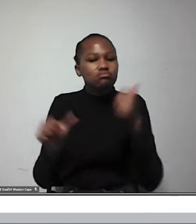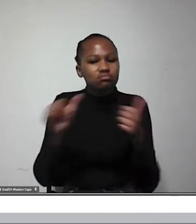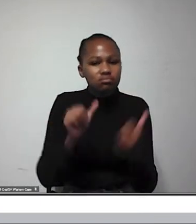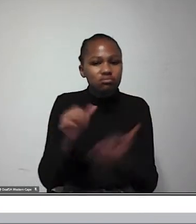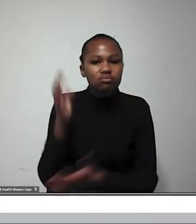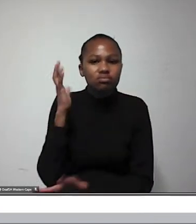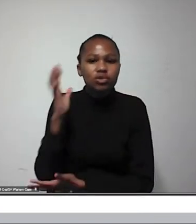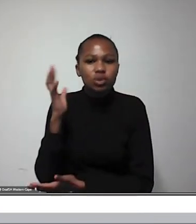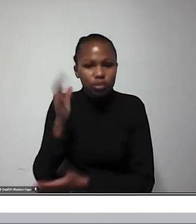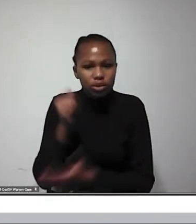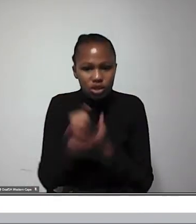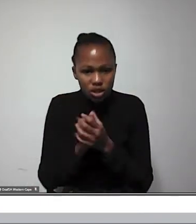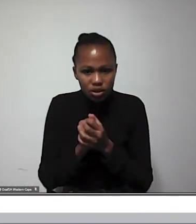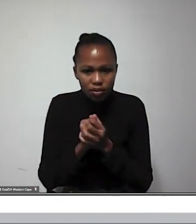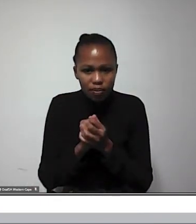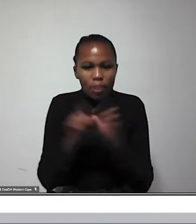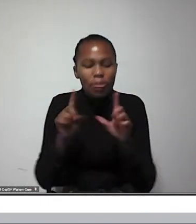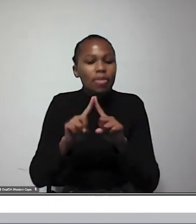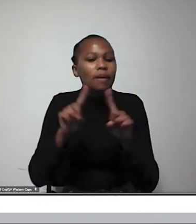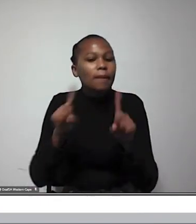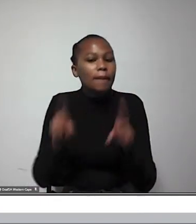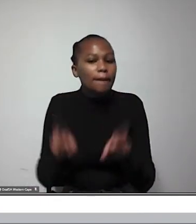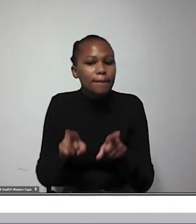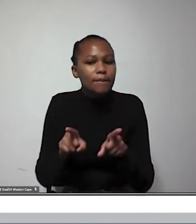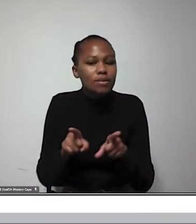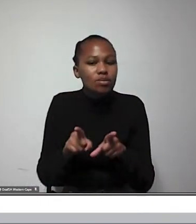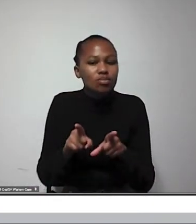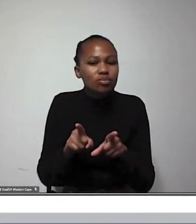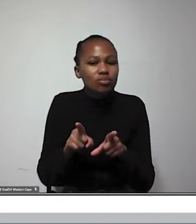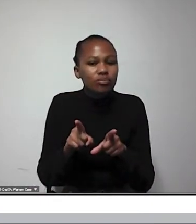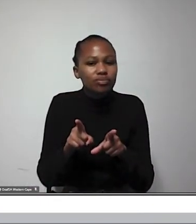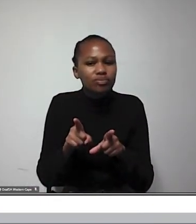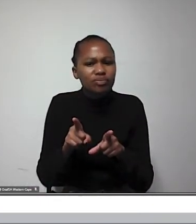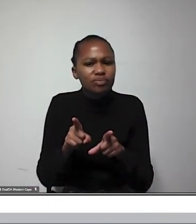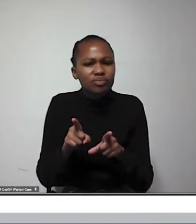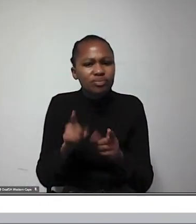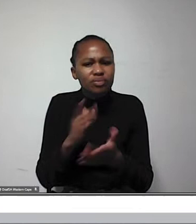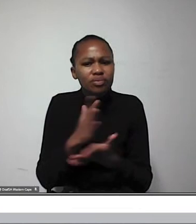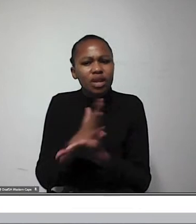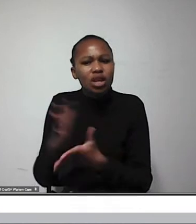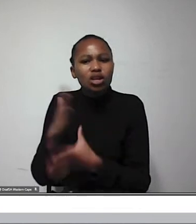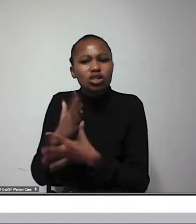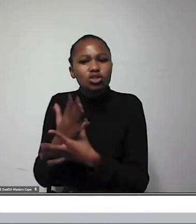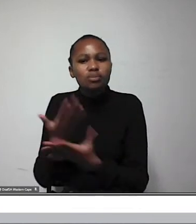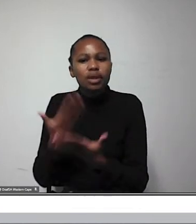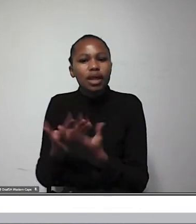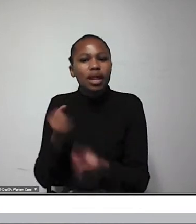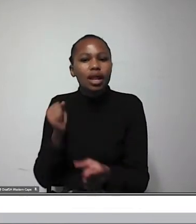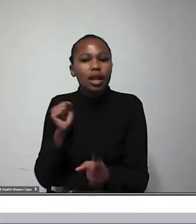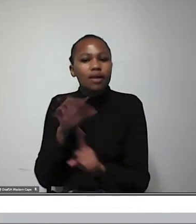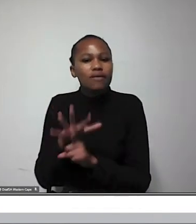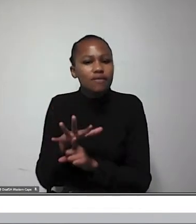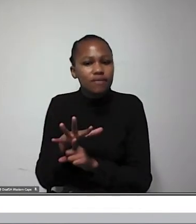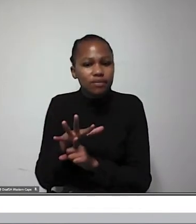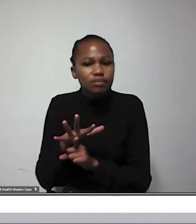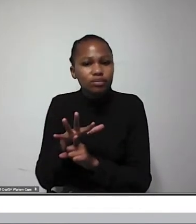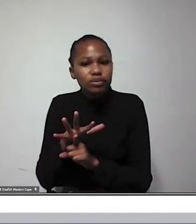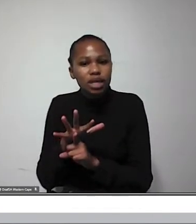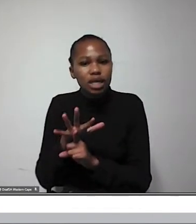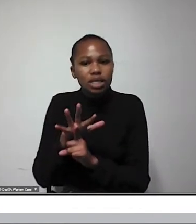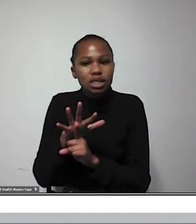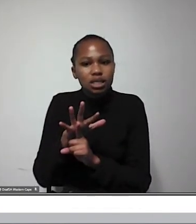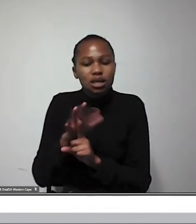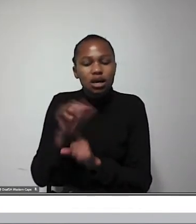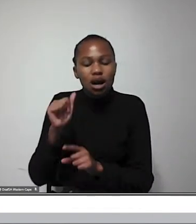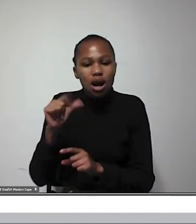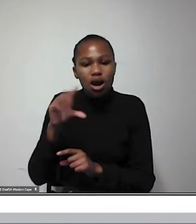figure. But those are the jobs that will be affected should AGOA be scrapped. And I think